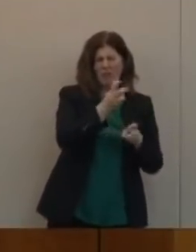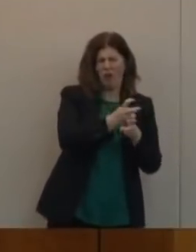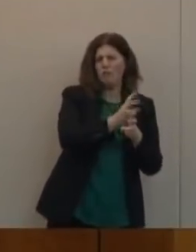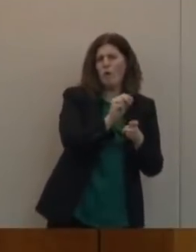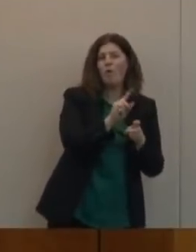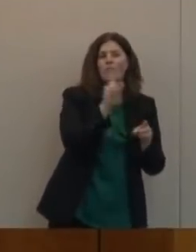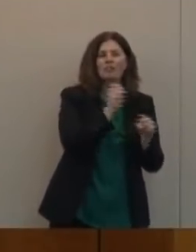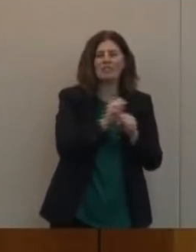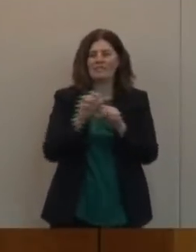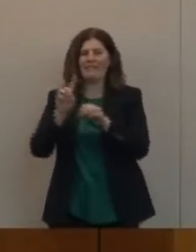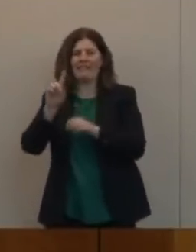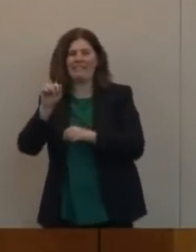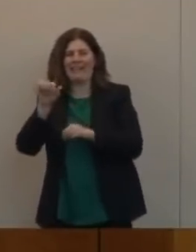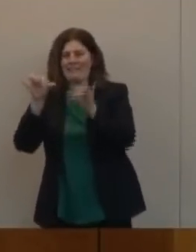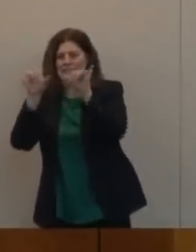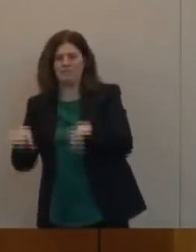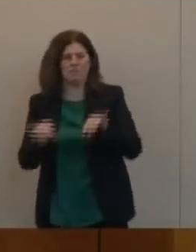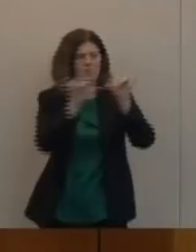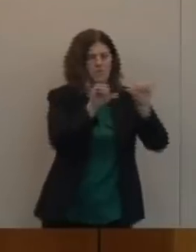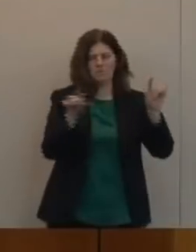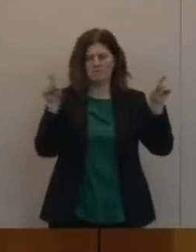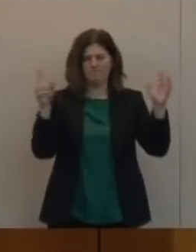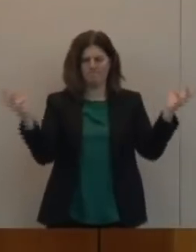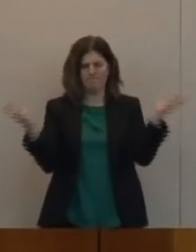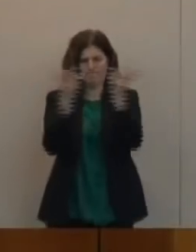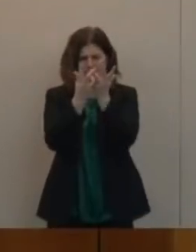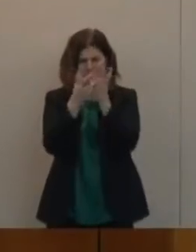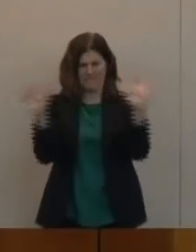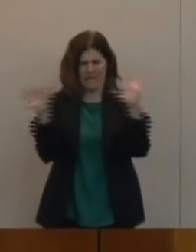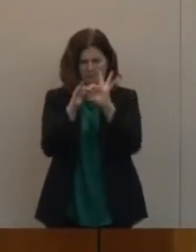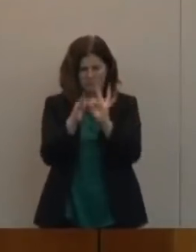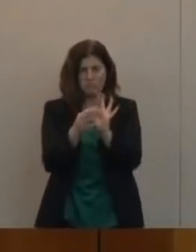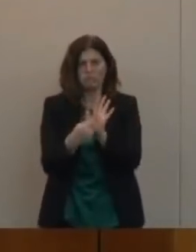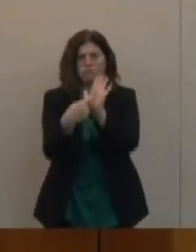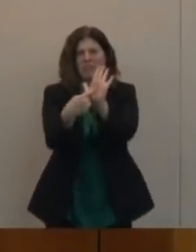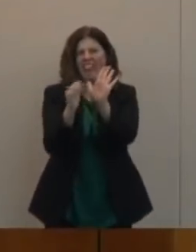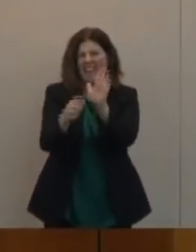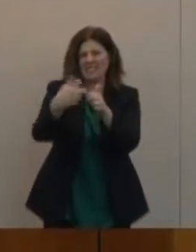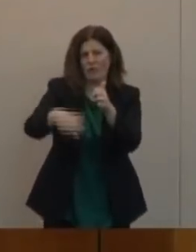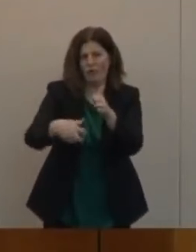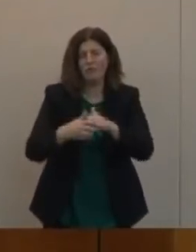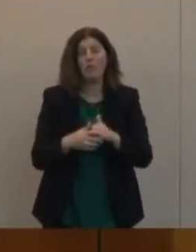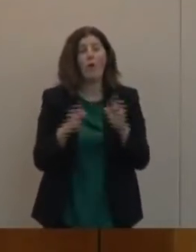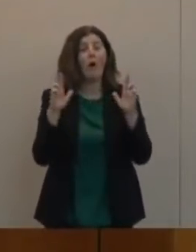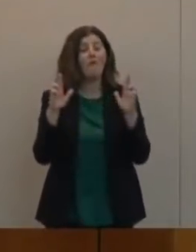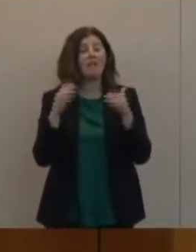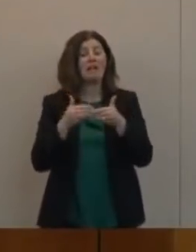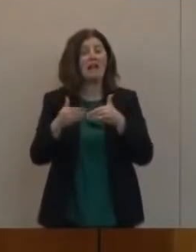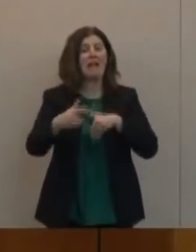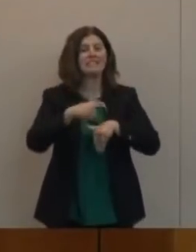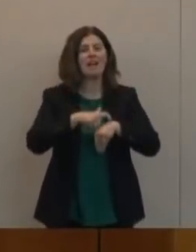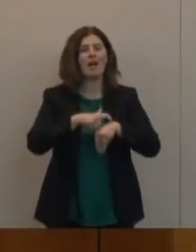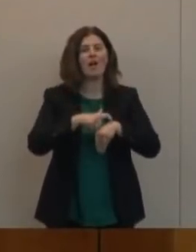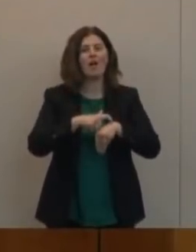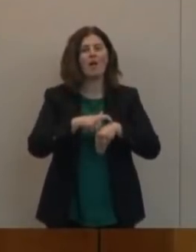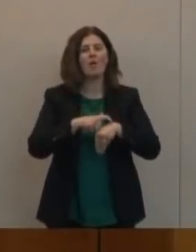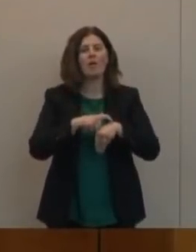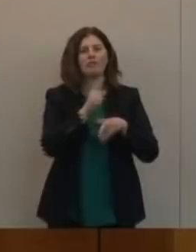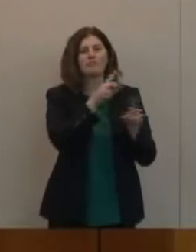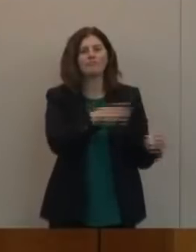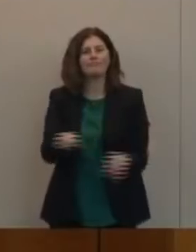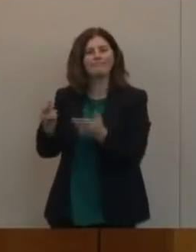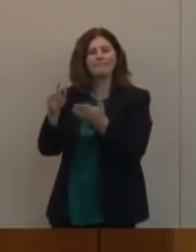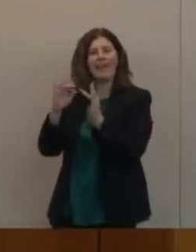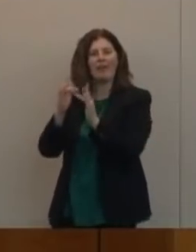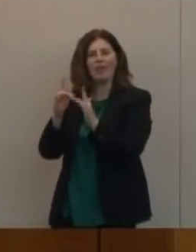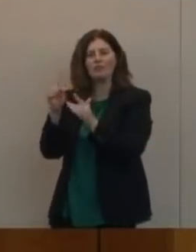connecting data systems to provide it. And so hopefully the next time we do this, we can just page through internet sites and show